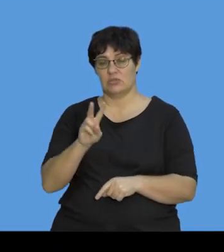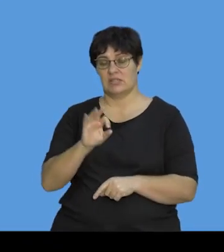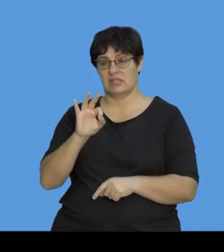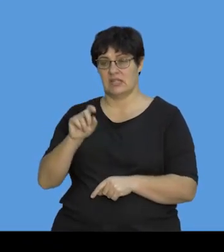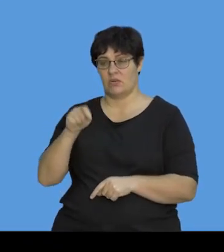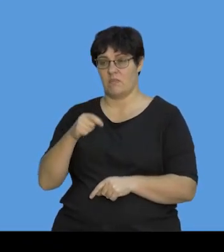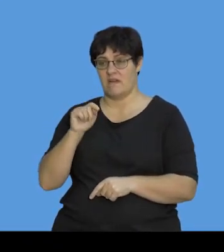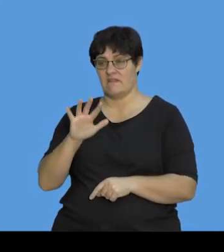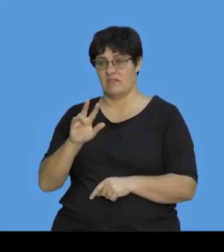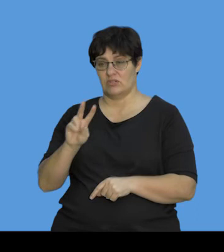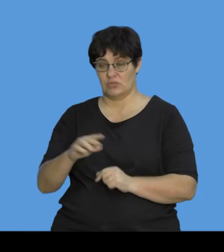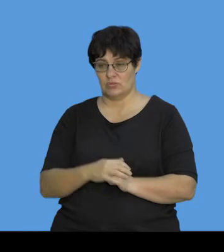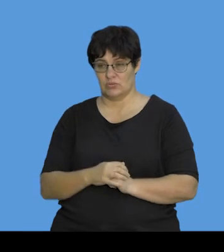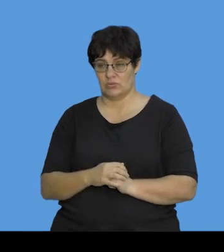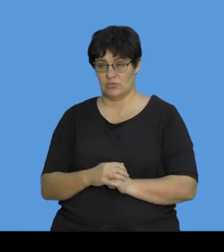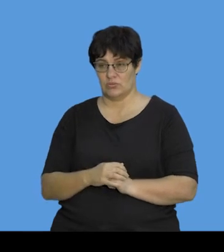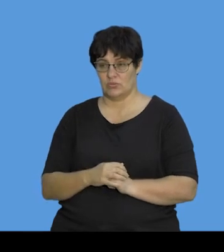is 23,52